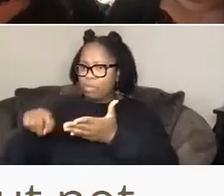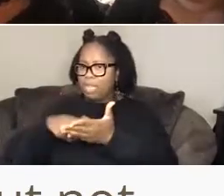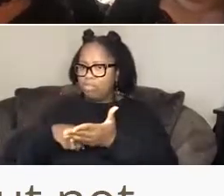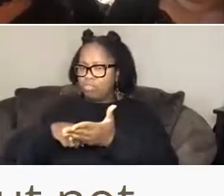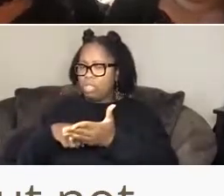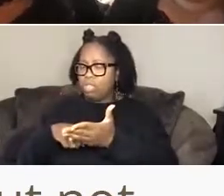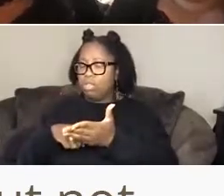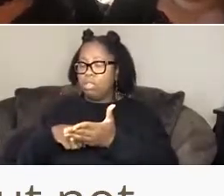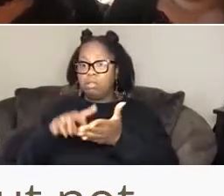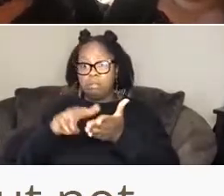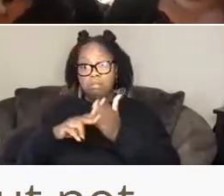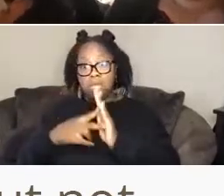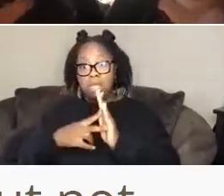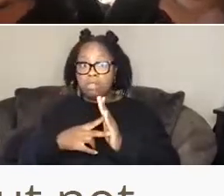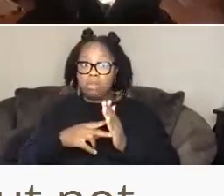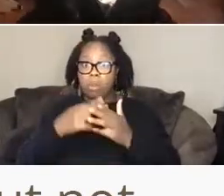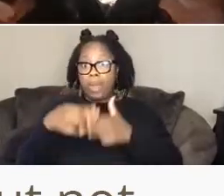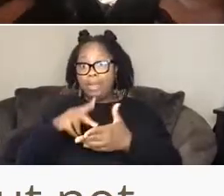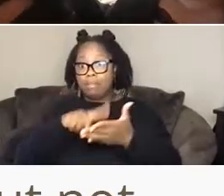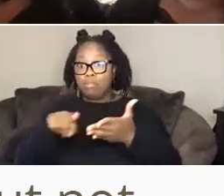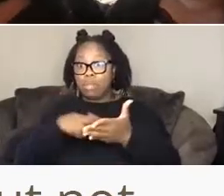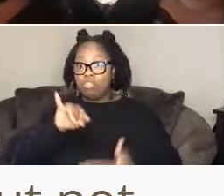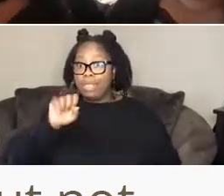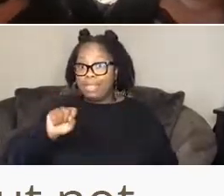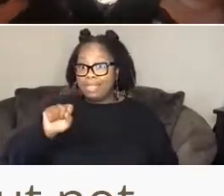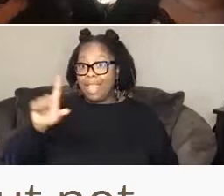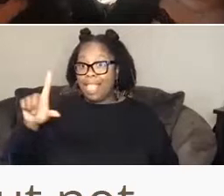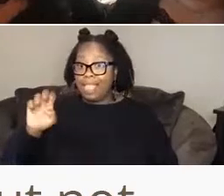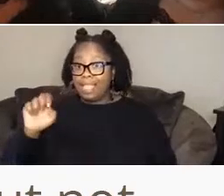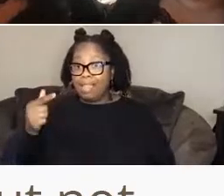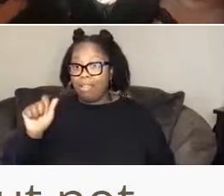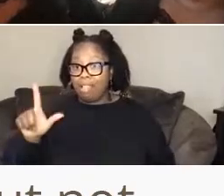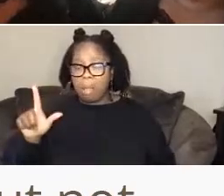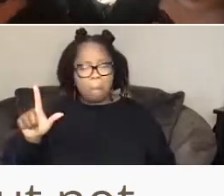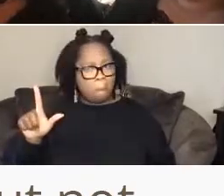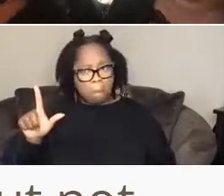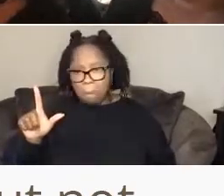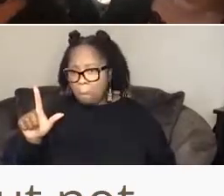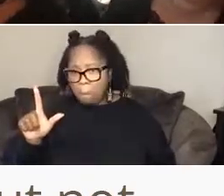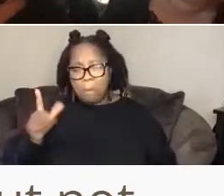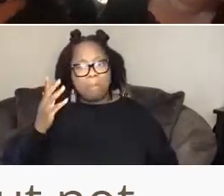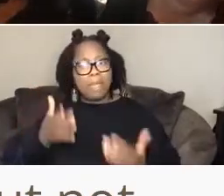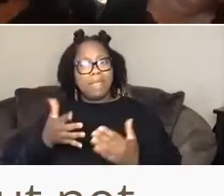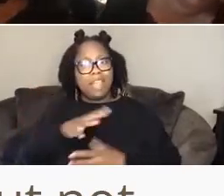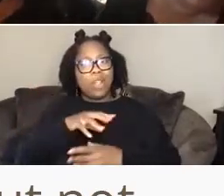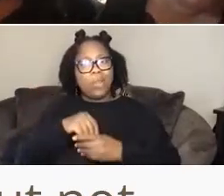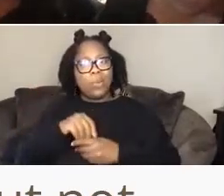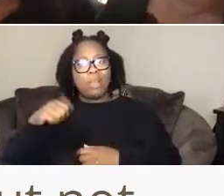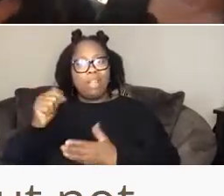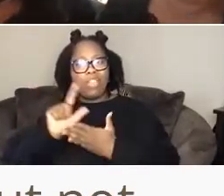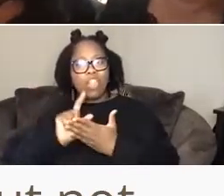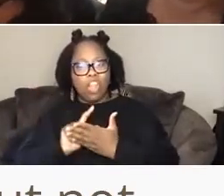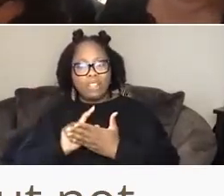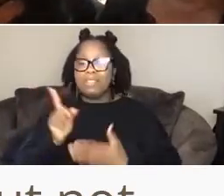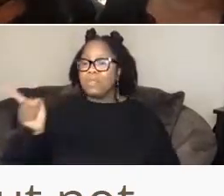same thing to say that weight discrimination is legal, because it may be covered by other laws. And so here, Brandie has a slide